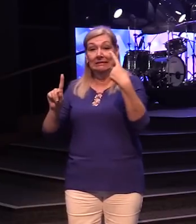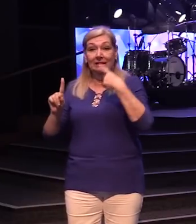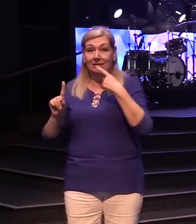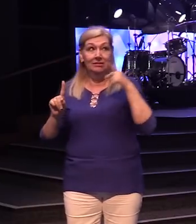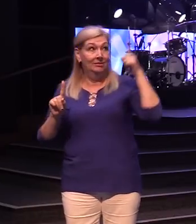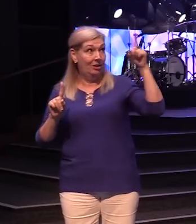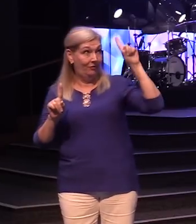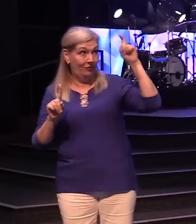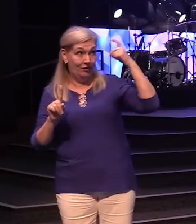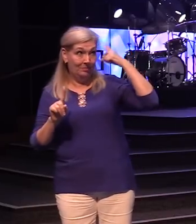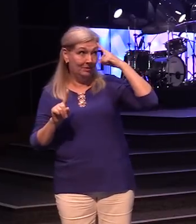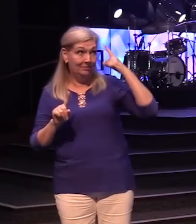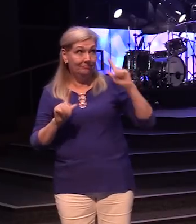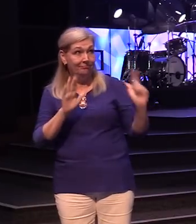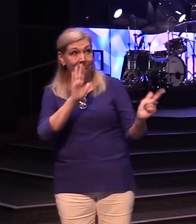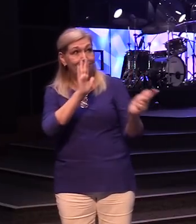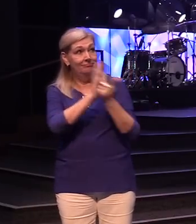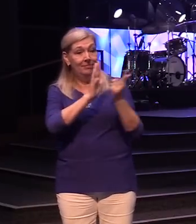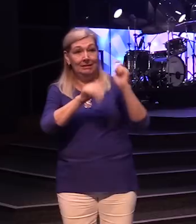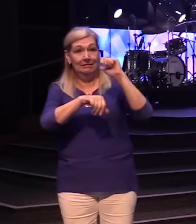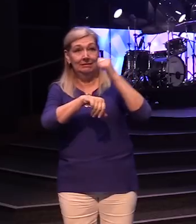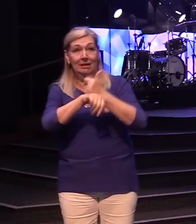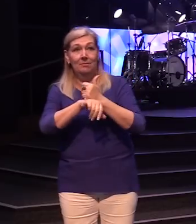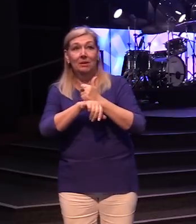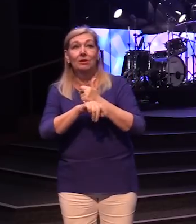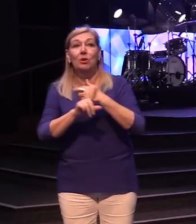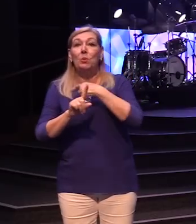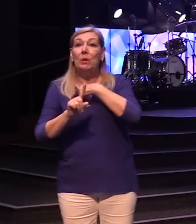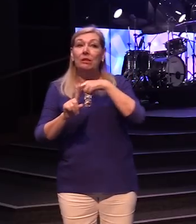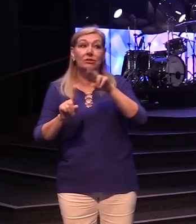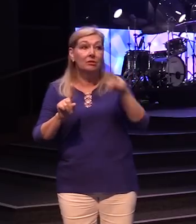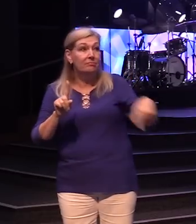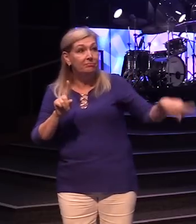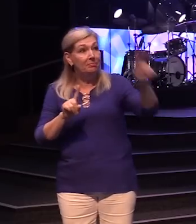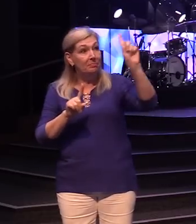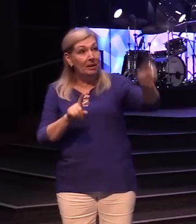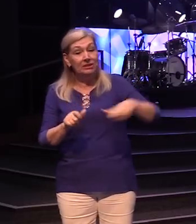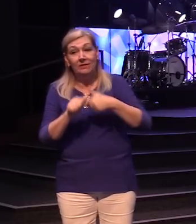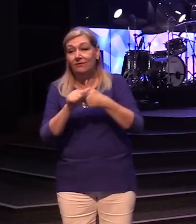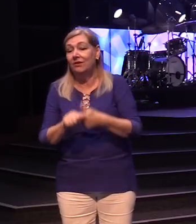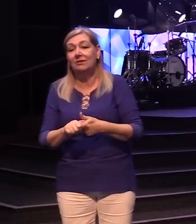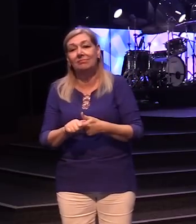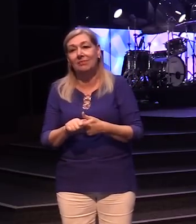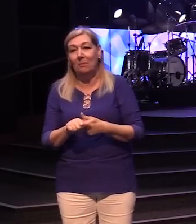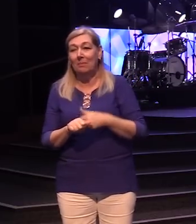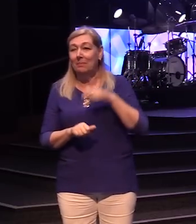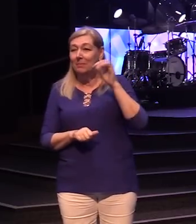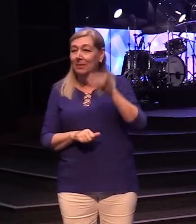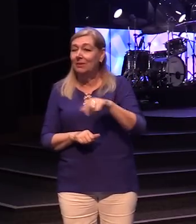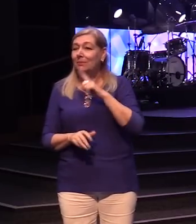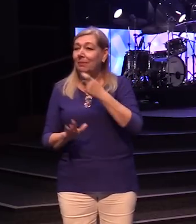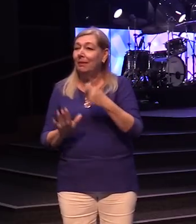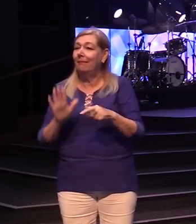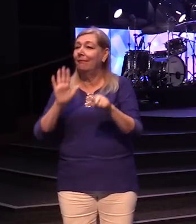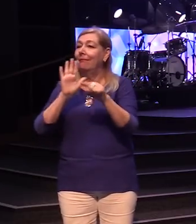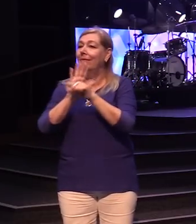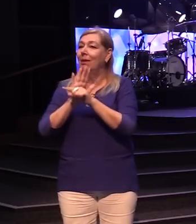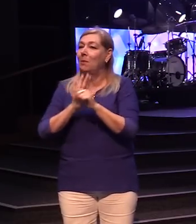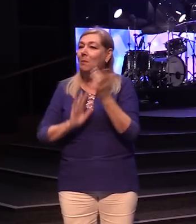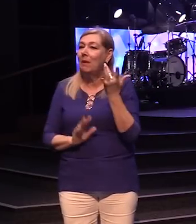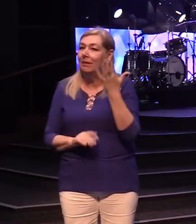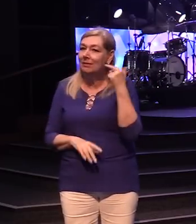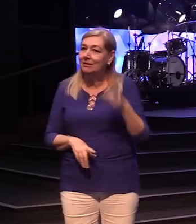shall not establish a religion. This was an obvious backhanded swipe at the Church of England,